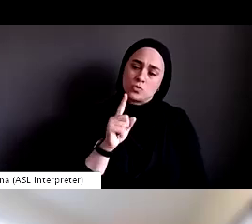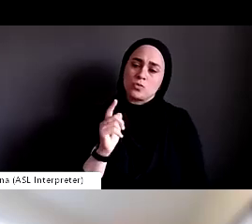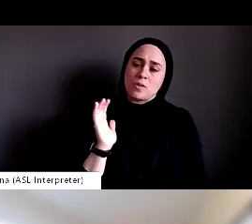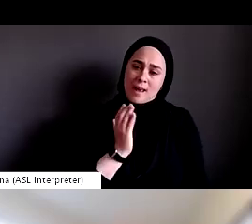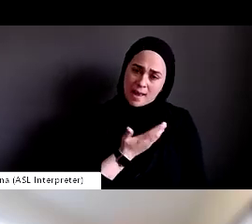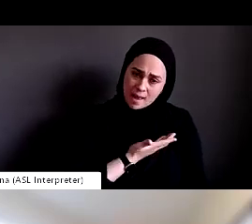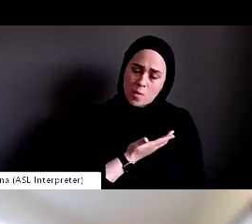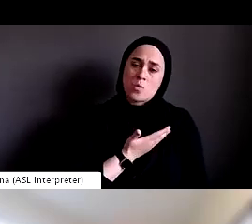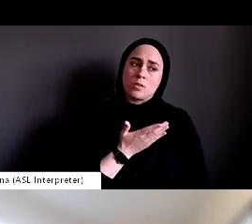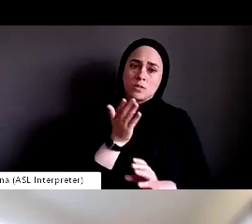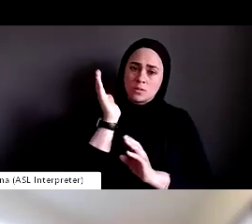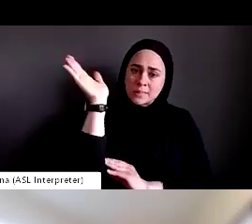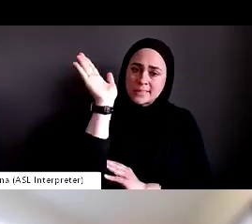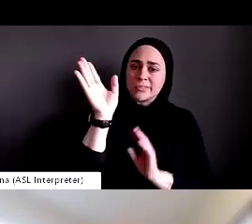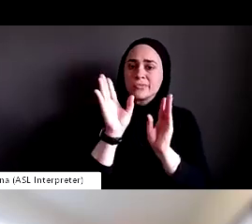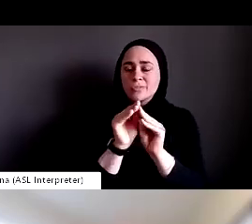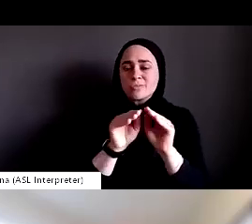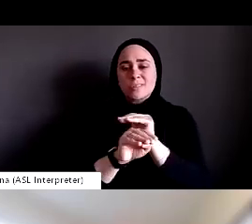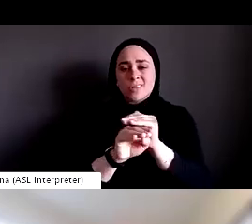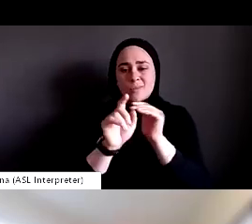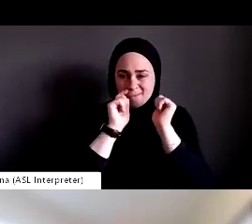sessions accessible to all individuals.